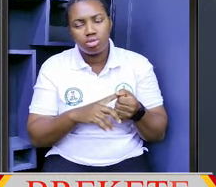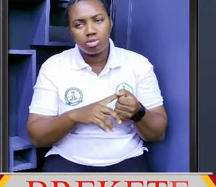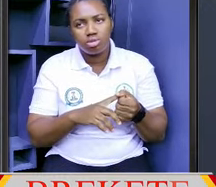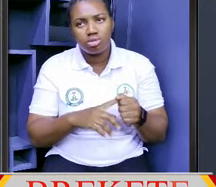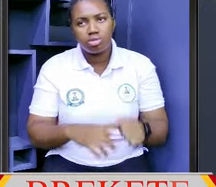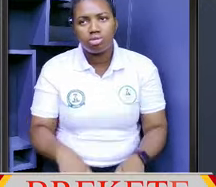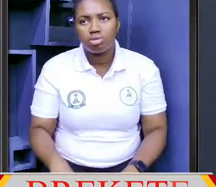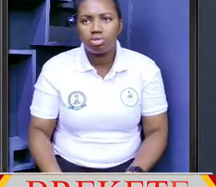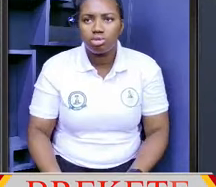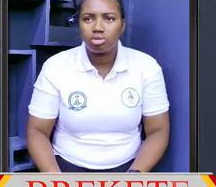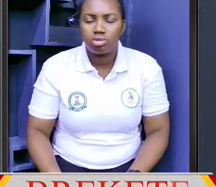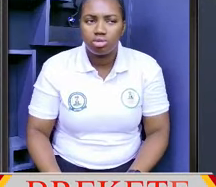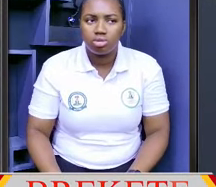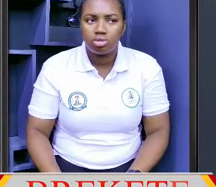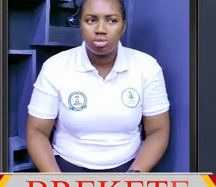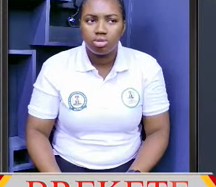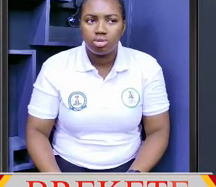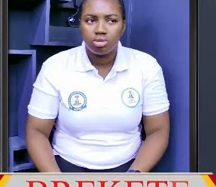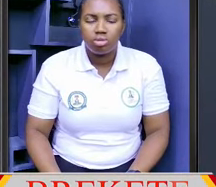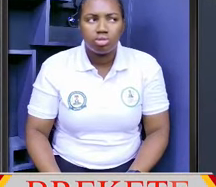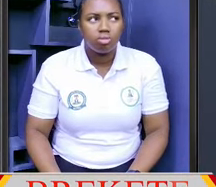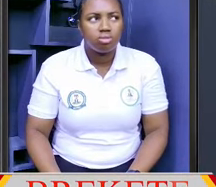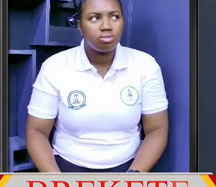I may pray.